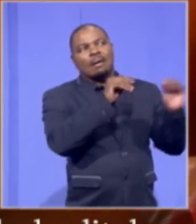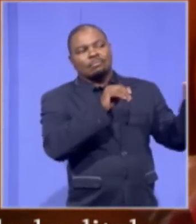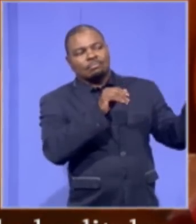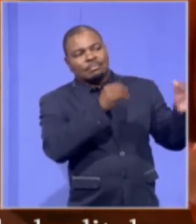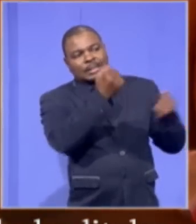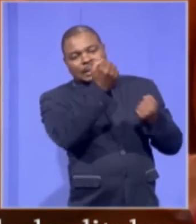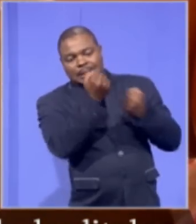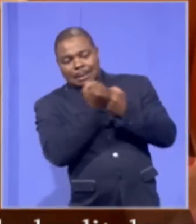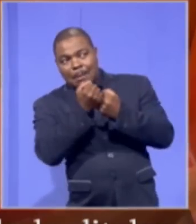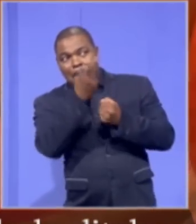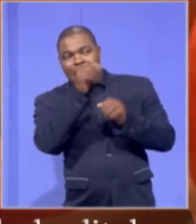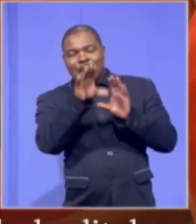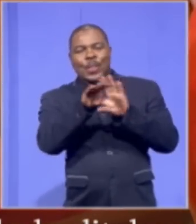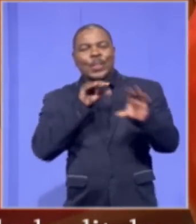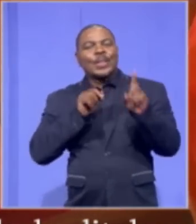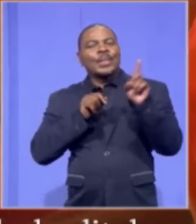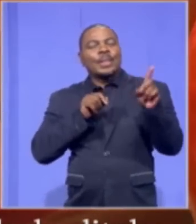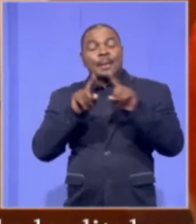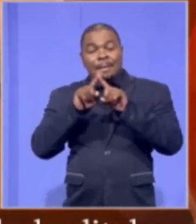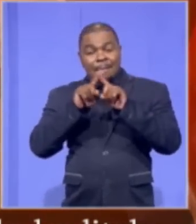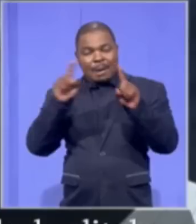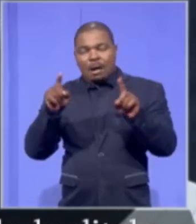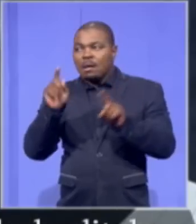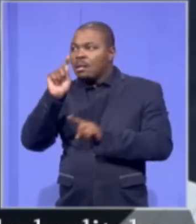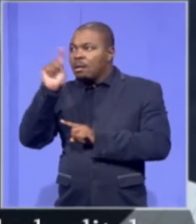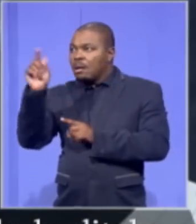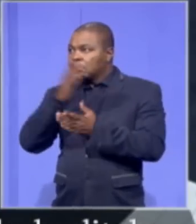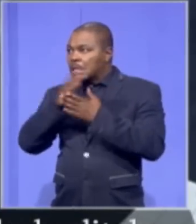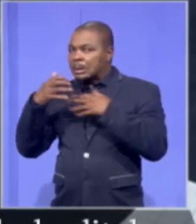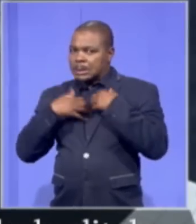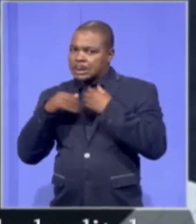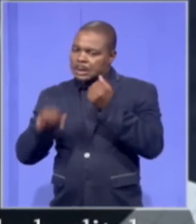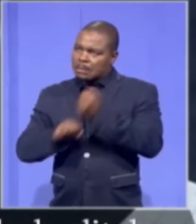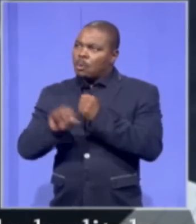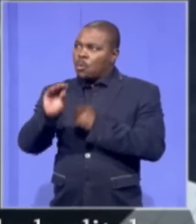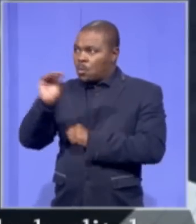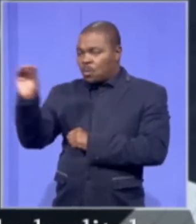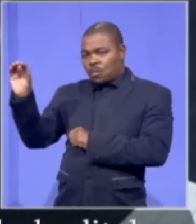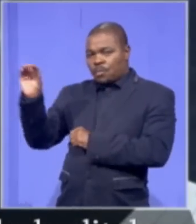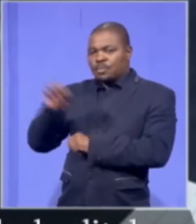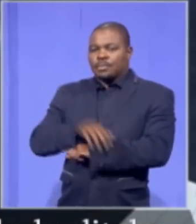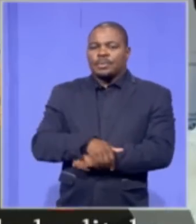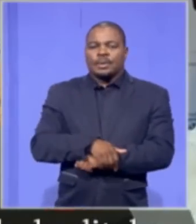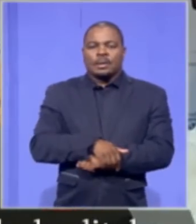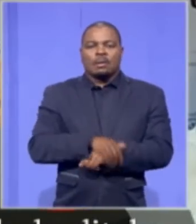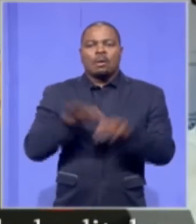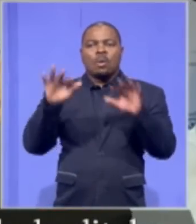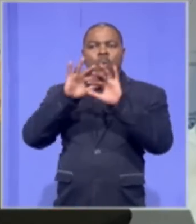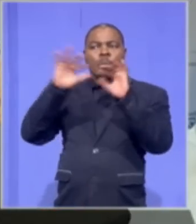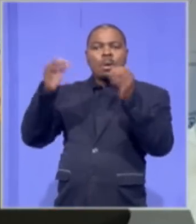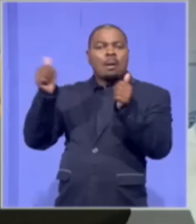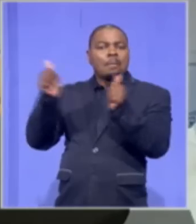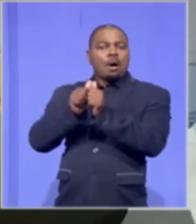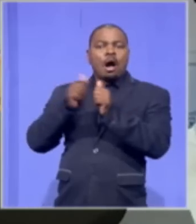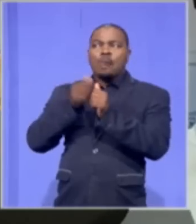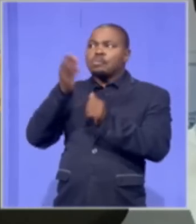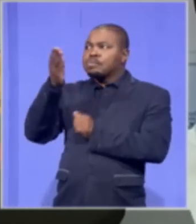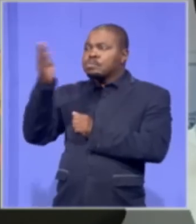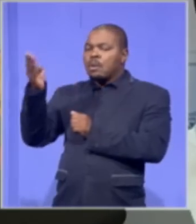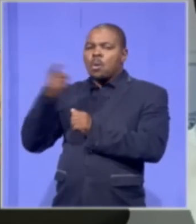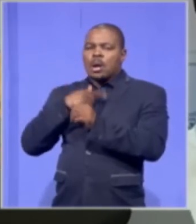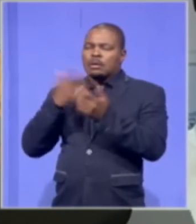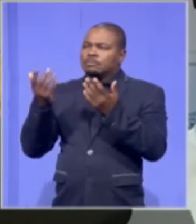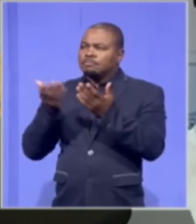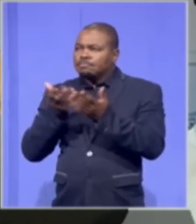mašeleng le ge go lo bjalo go bonagala bathekgi ba baswa ba na le kgatlhego. We, together with our global partners, we are